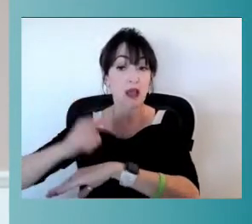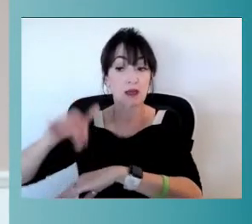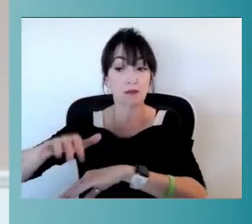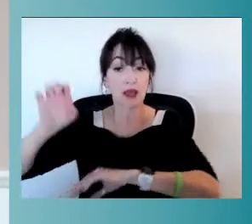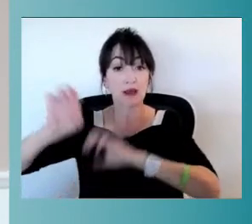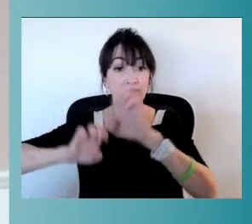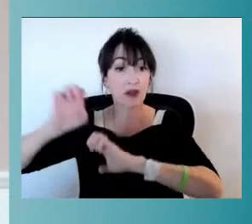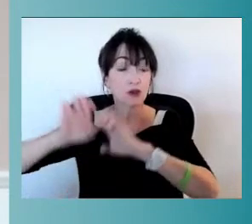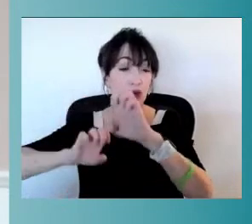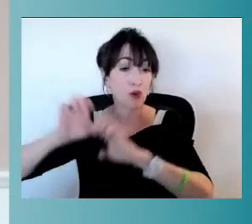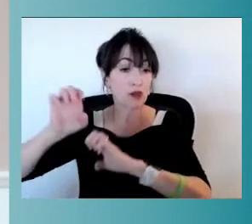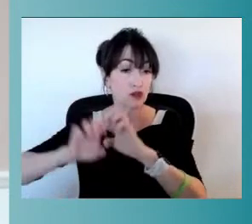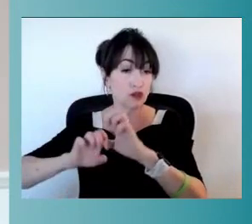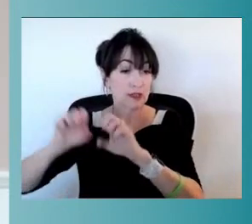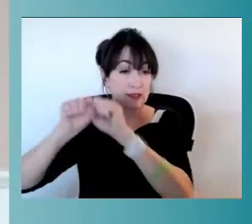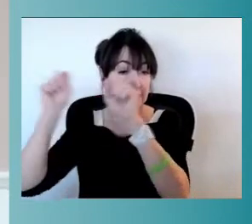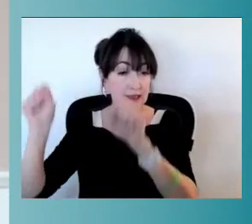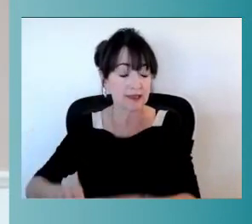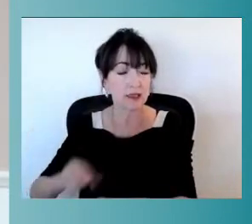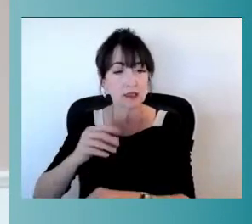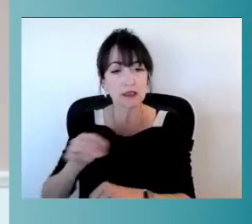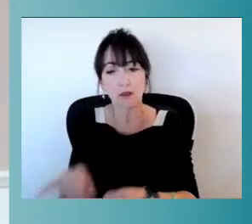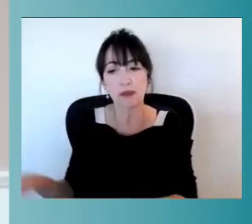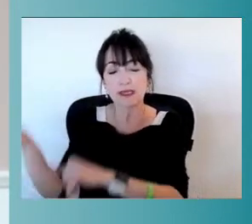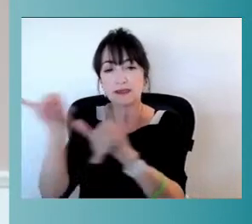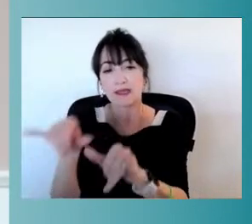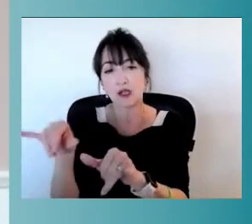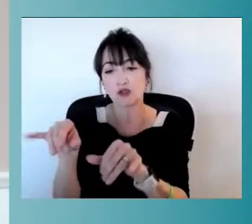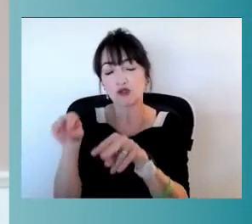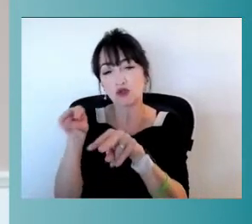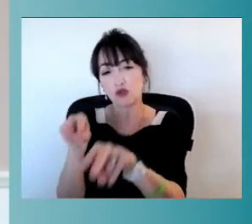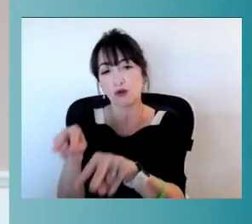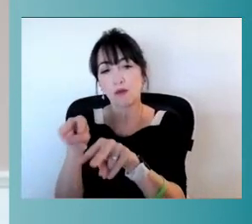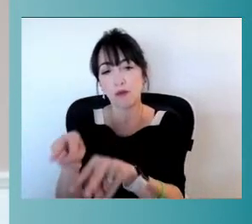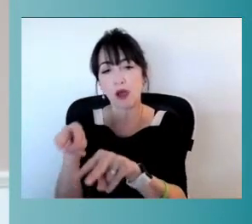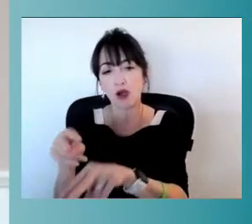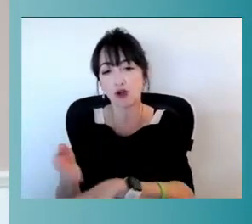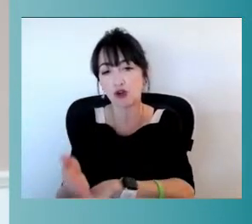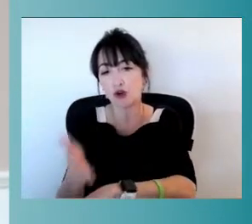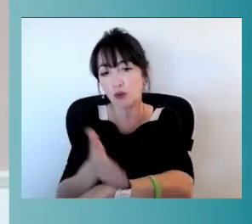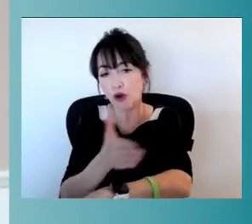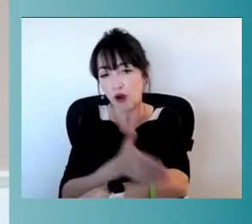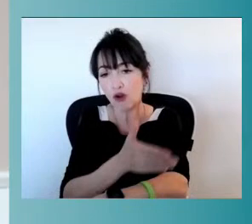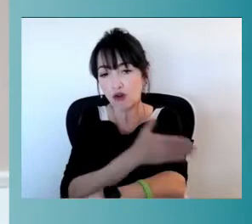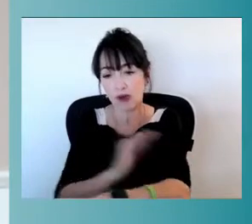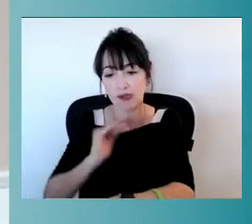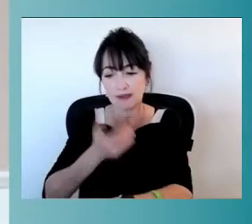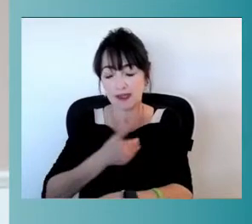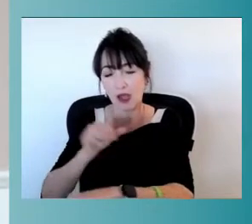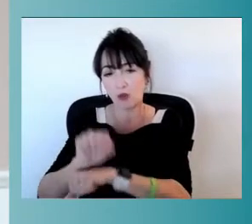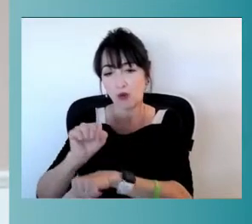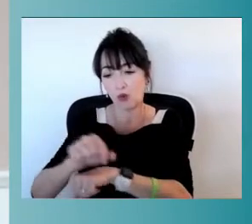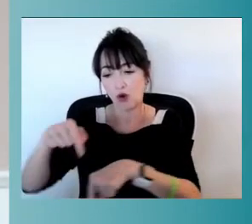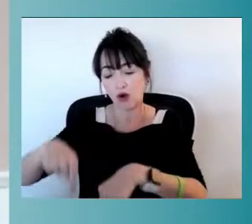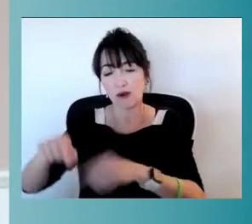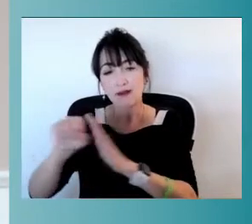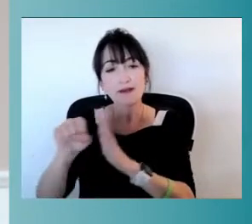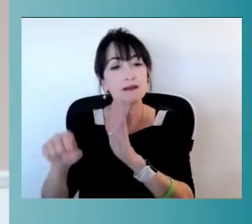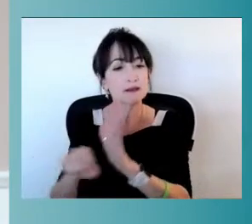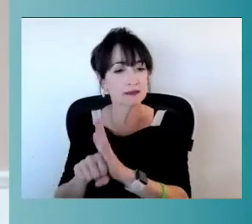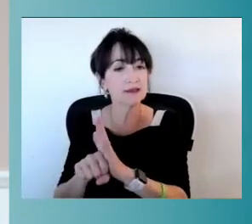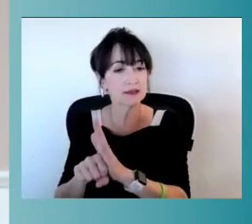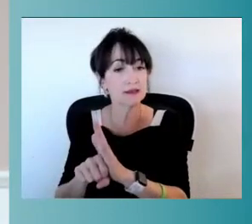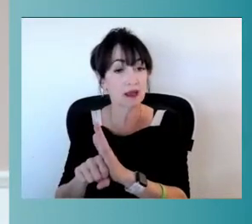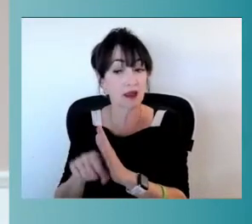system and standards to monitor progress around our work in the state to become trauma-informed. And we've done that in